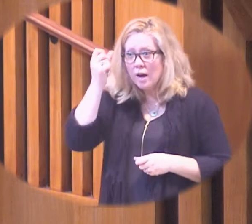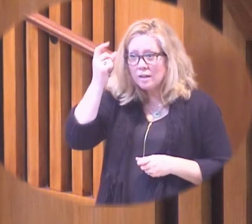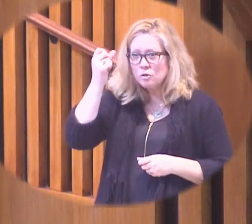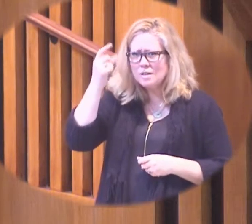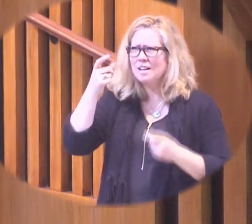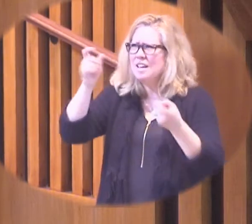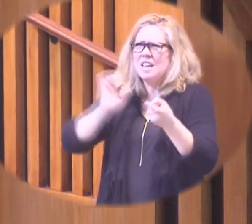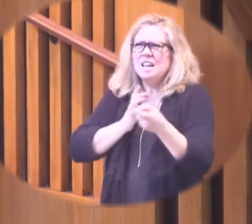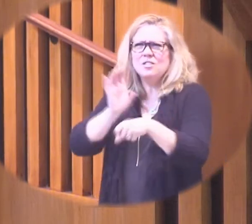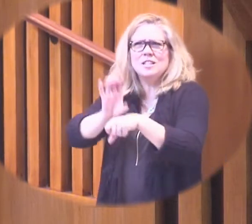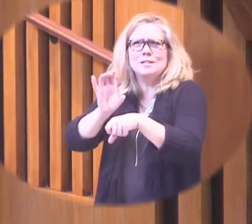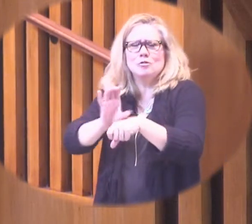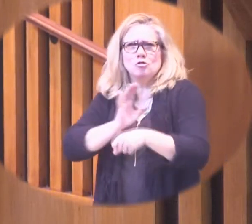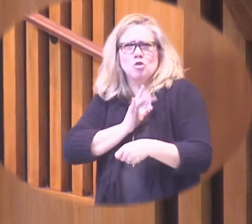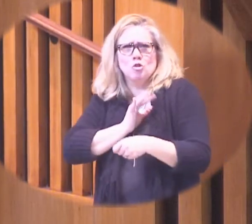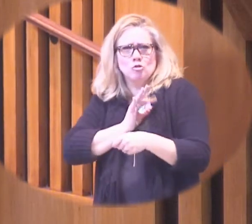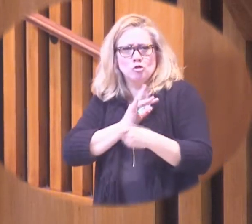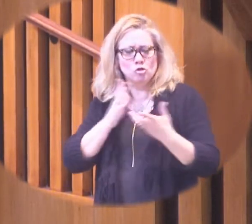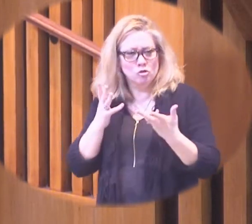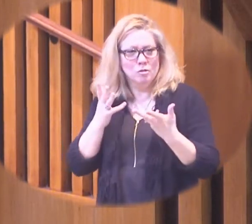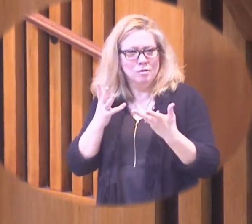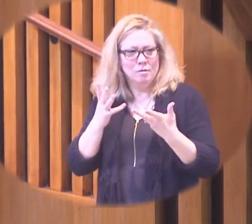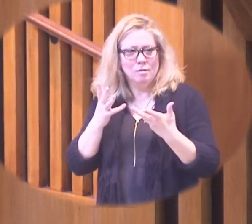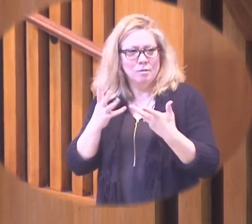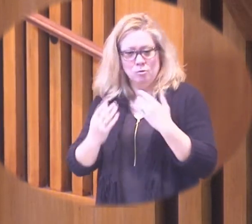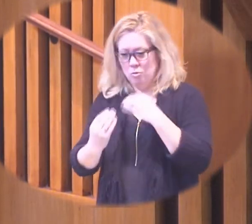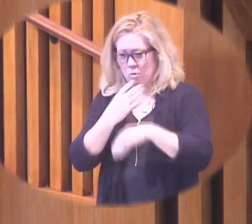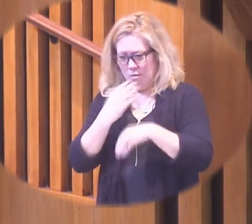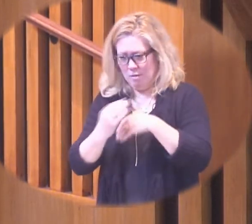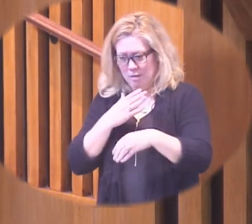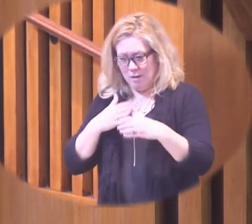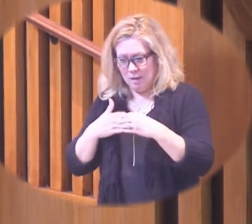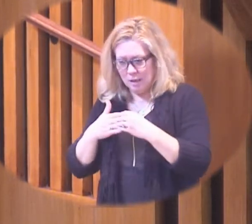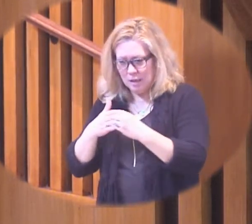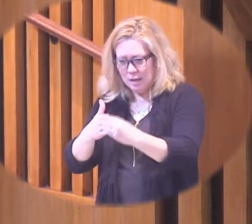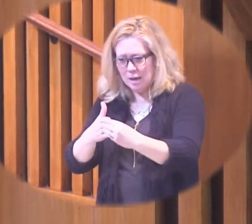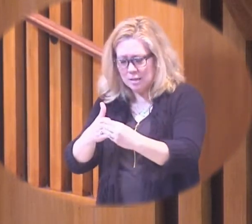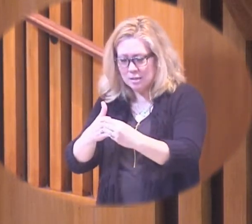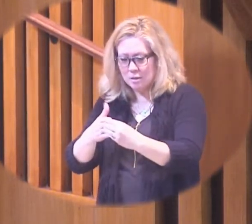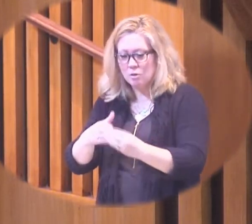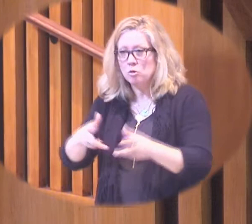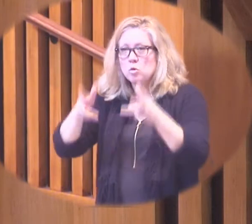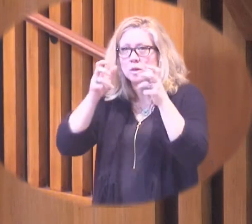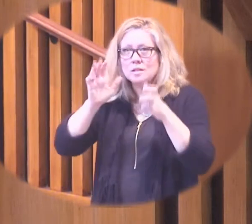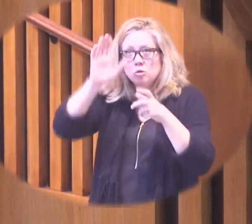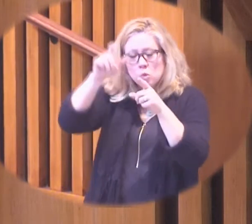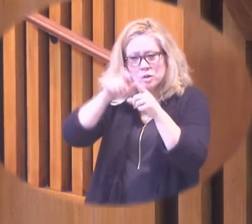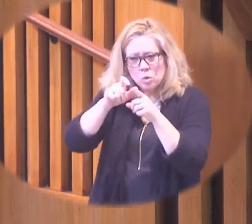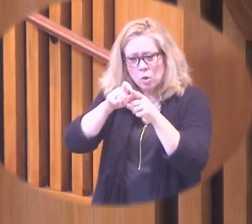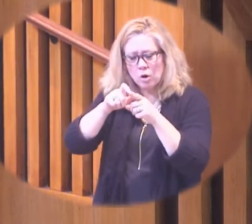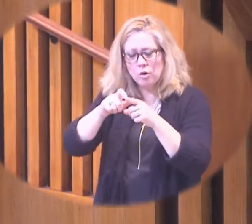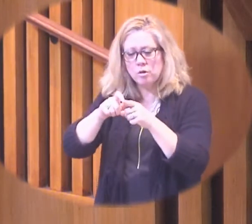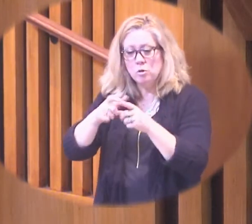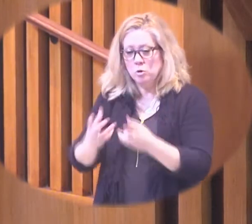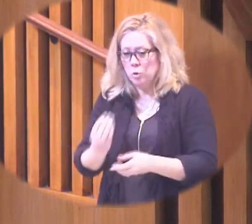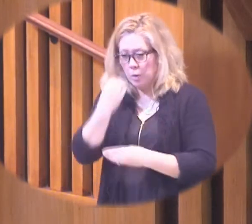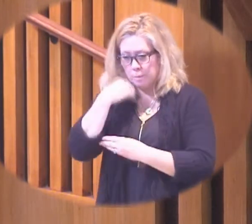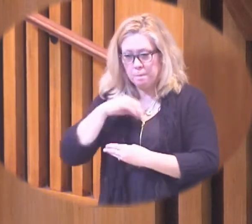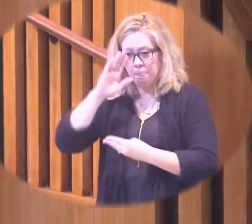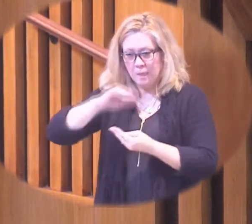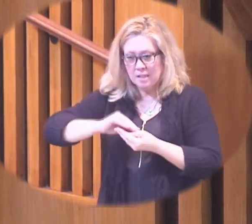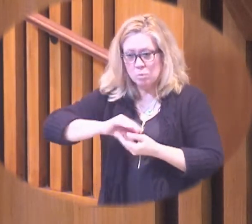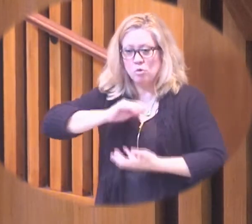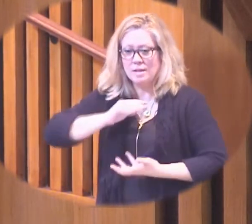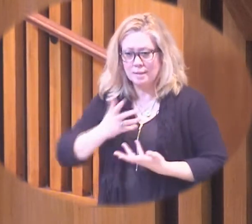A church that leads us to take his word, to take his presence, and make it come alive in the time in which